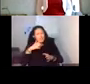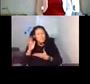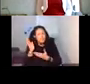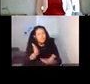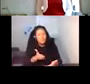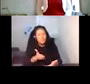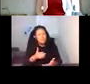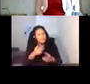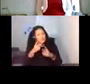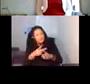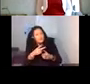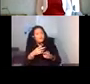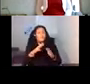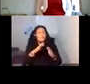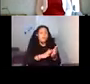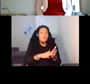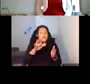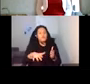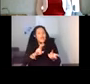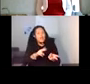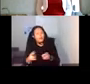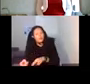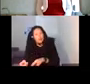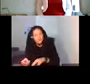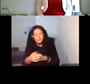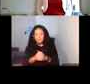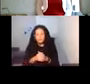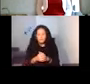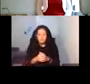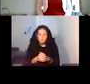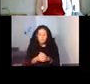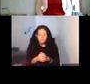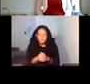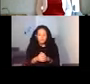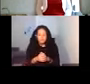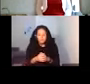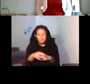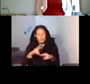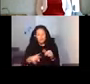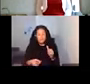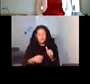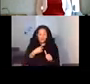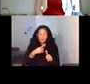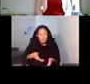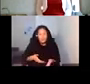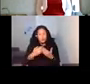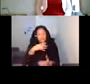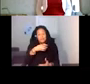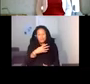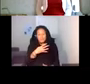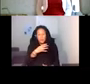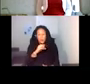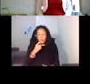mother and child mortality and helped draft the 1936 Midwives Act. Florence Attridge, born 1901